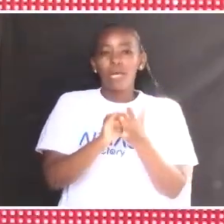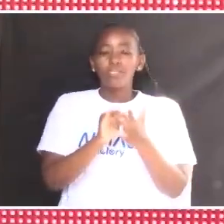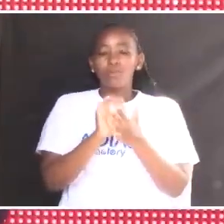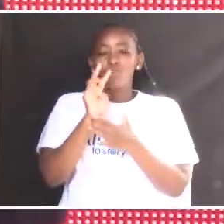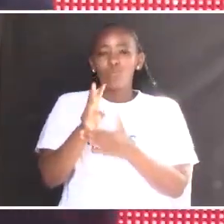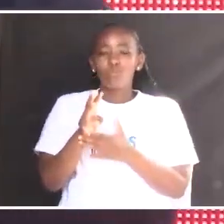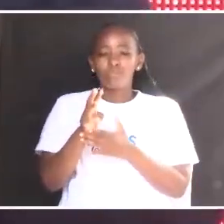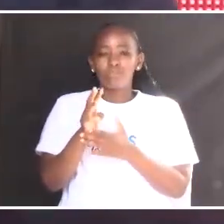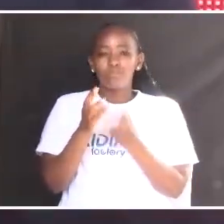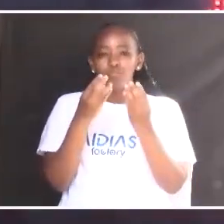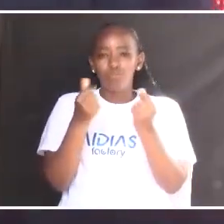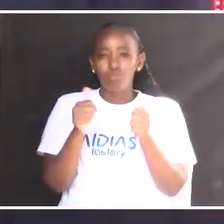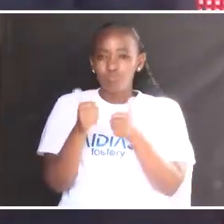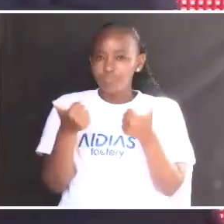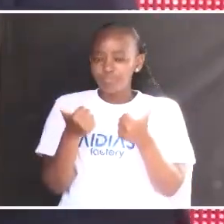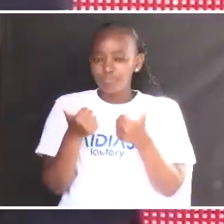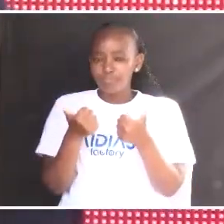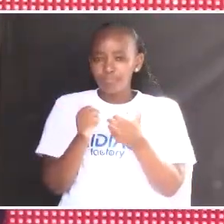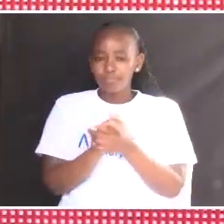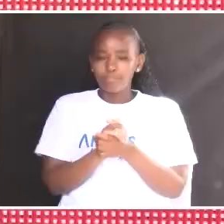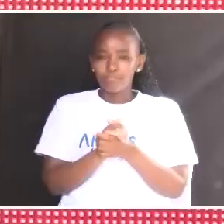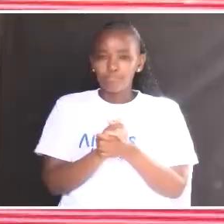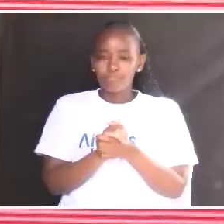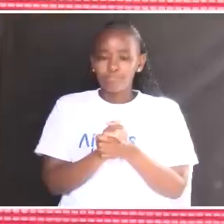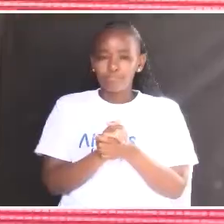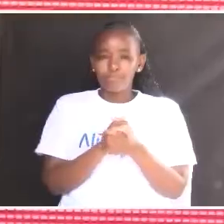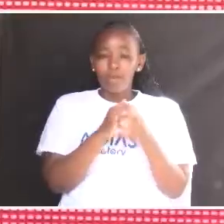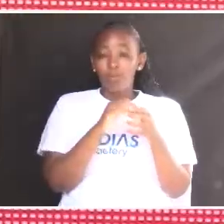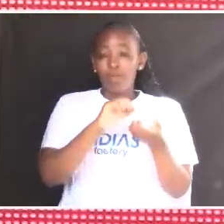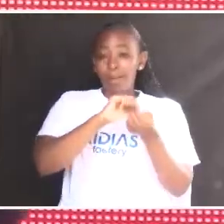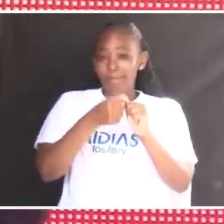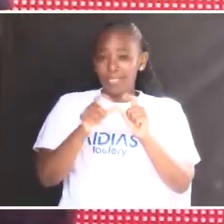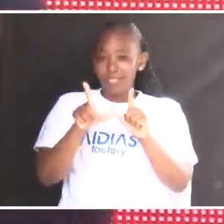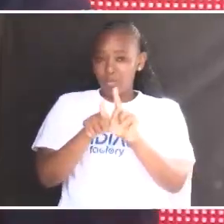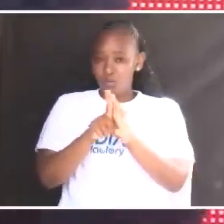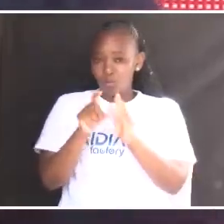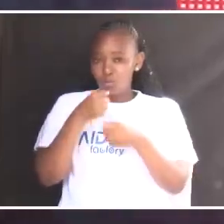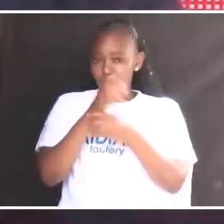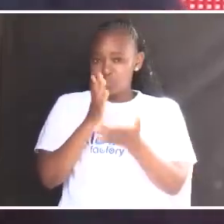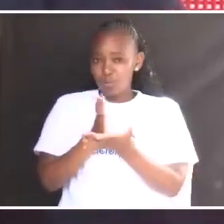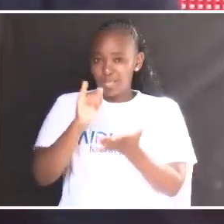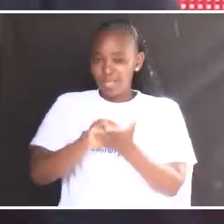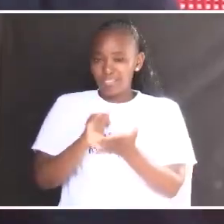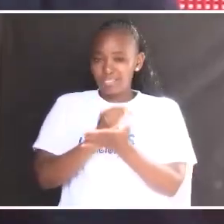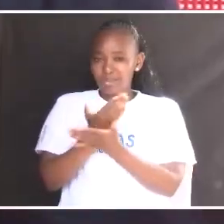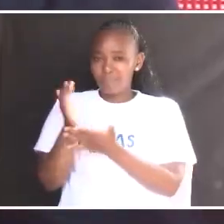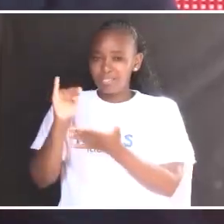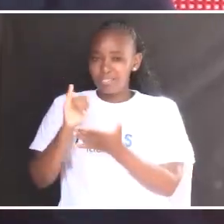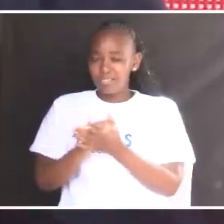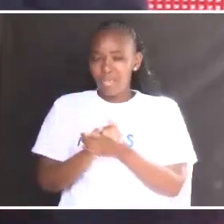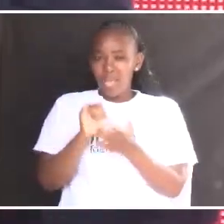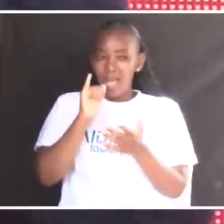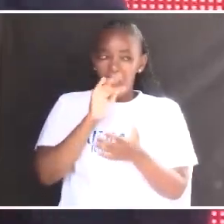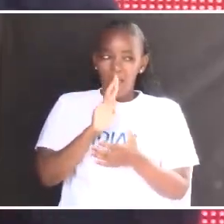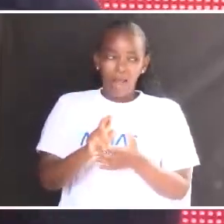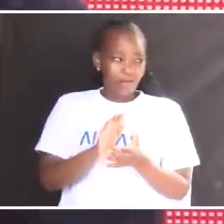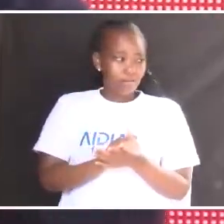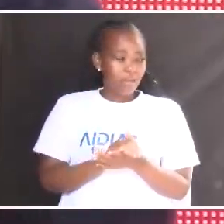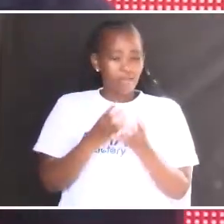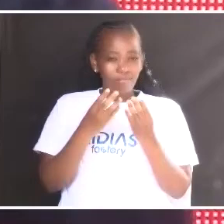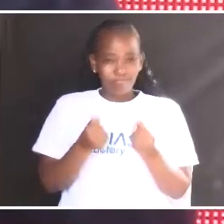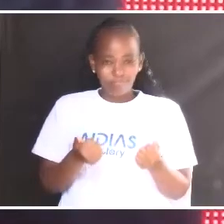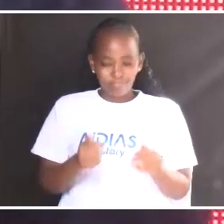go the best way. But we are amending the law to ensure that some of these things are dealt